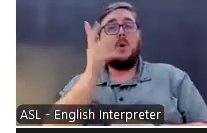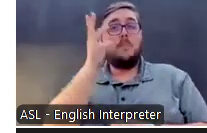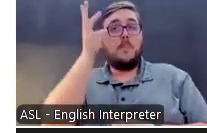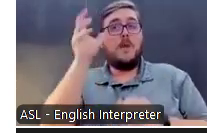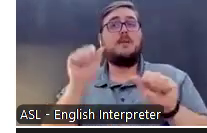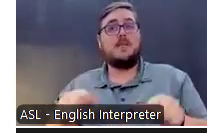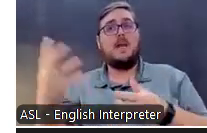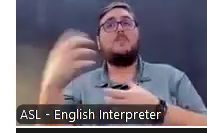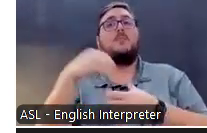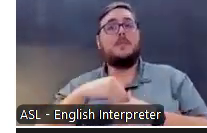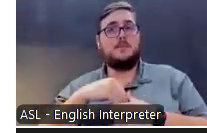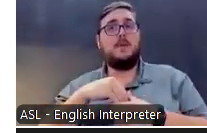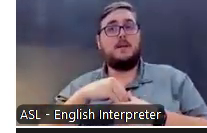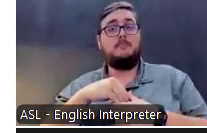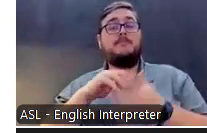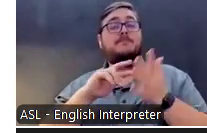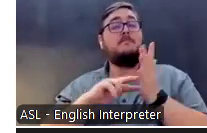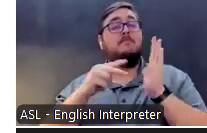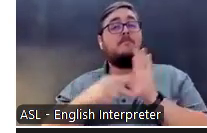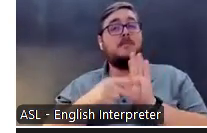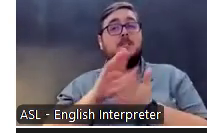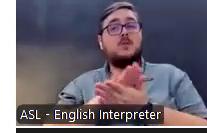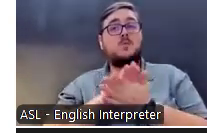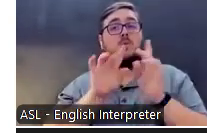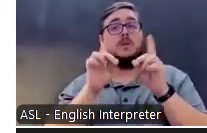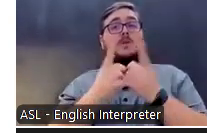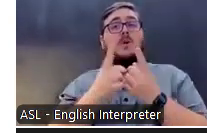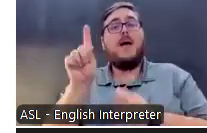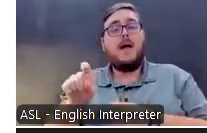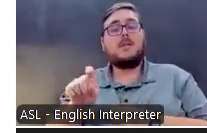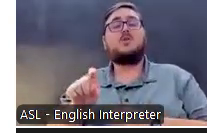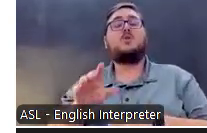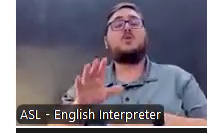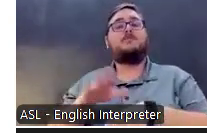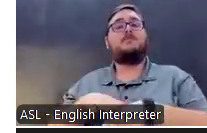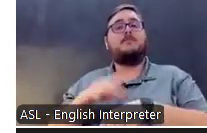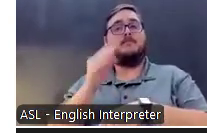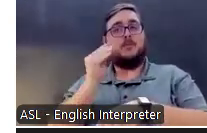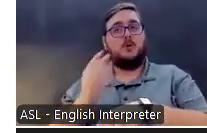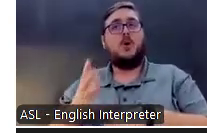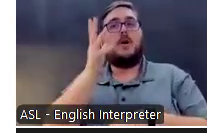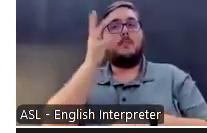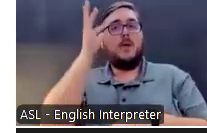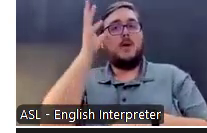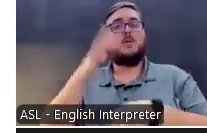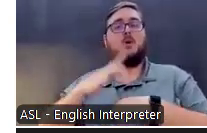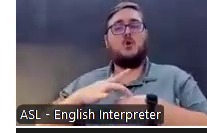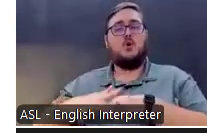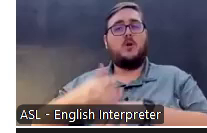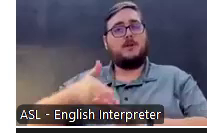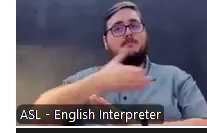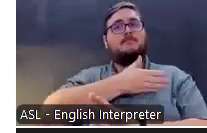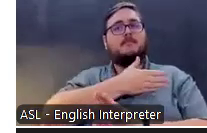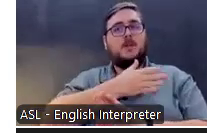to notify parents early enough to schedule IEP meetings at agreed upon time and place.